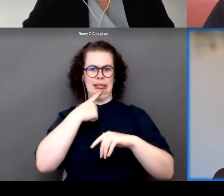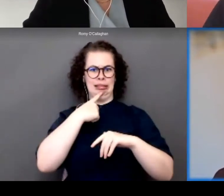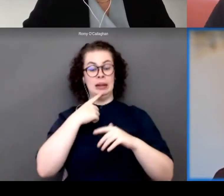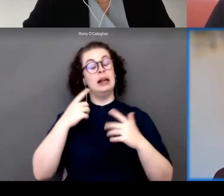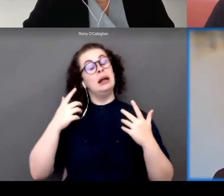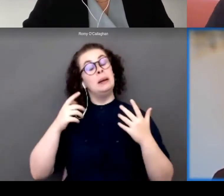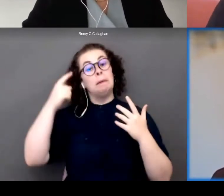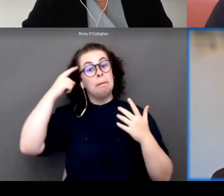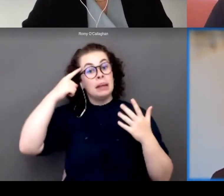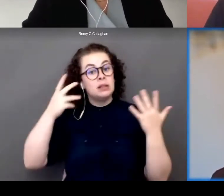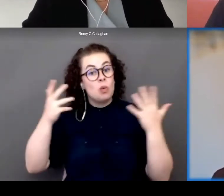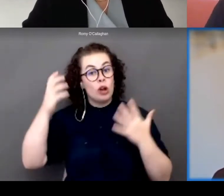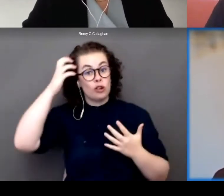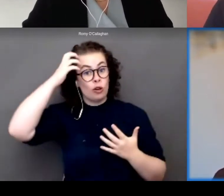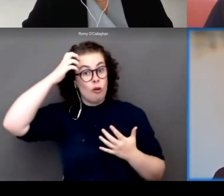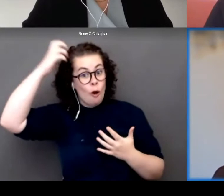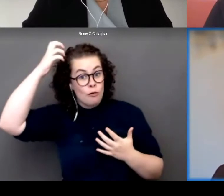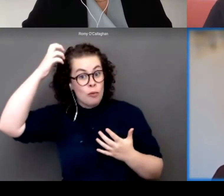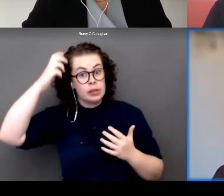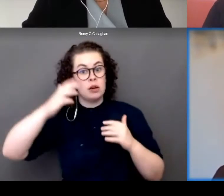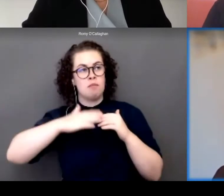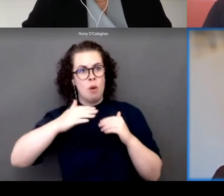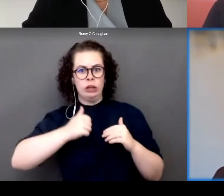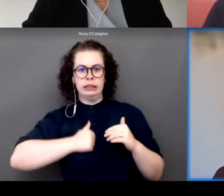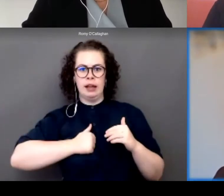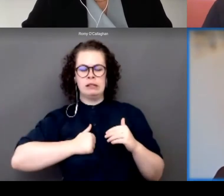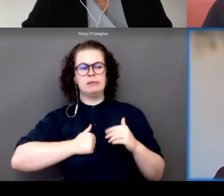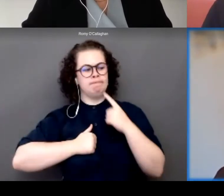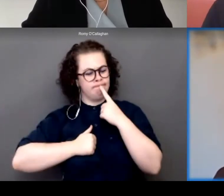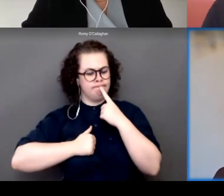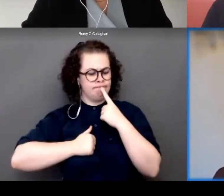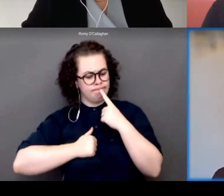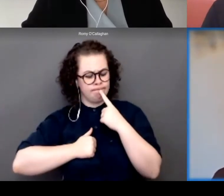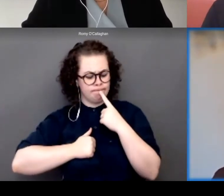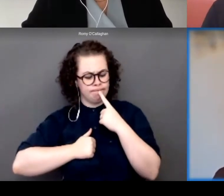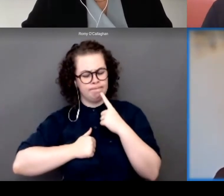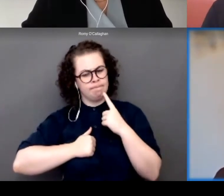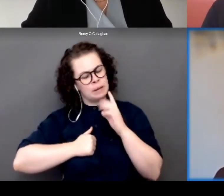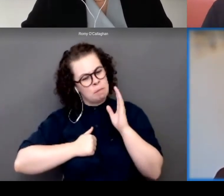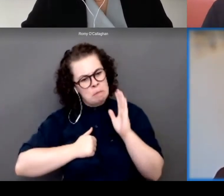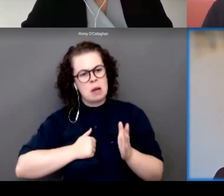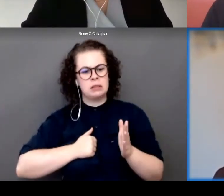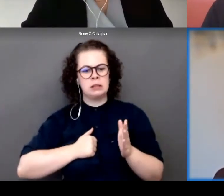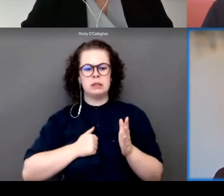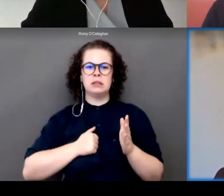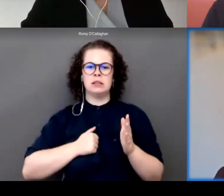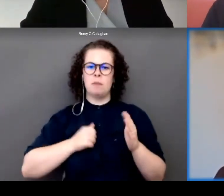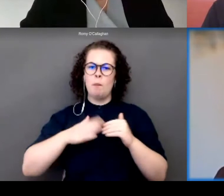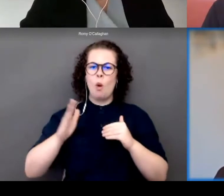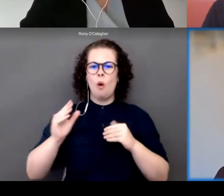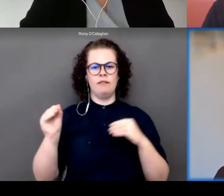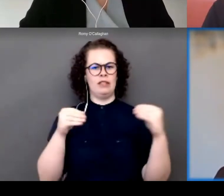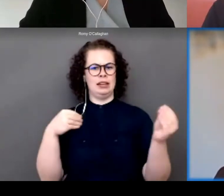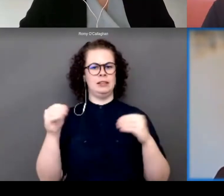administrations, we have to understand that we need to find as much as possible flexible and